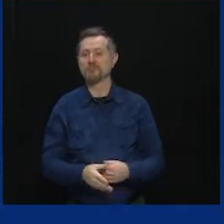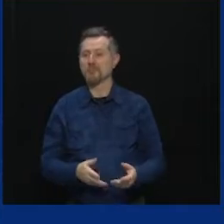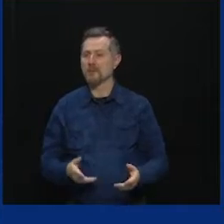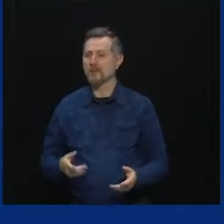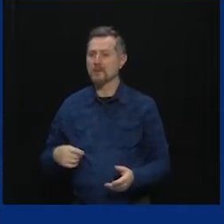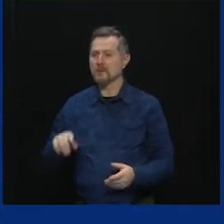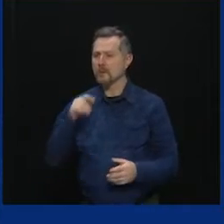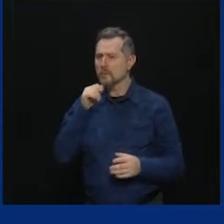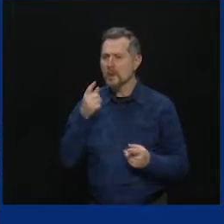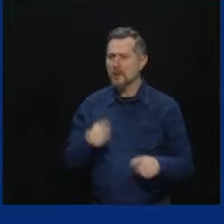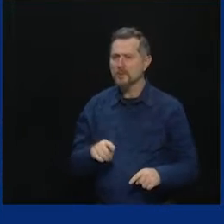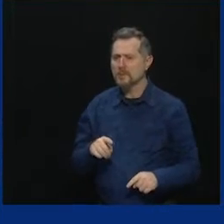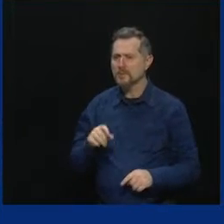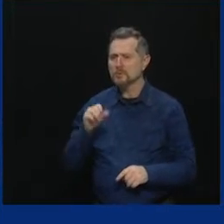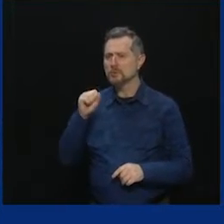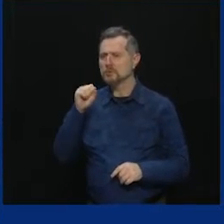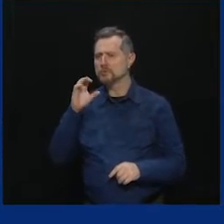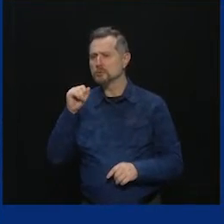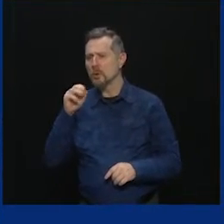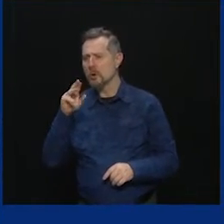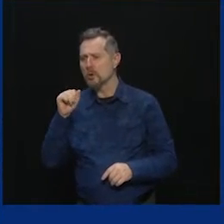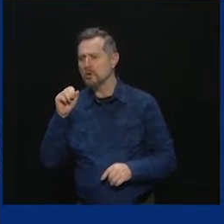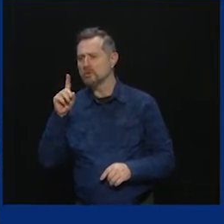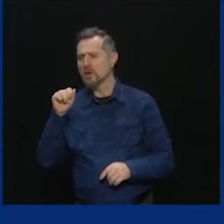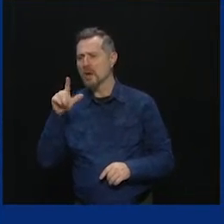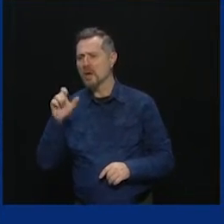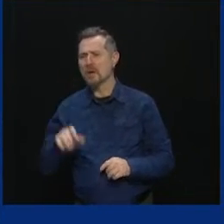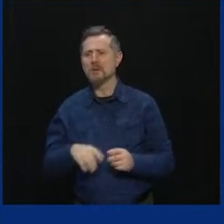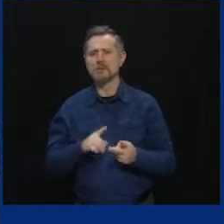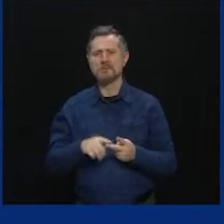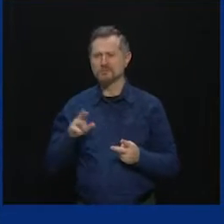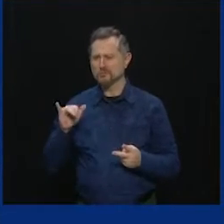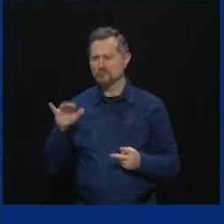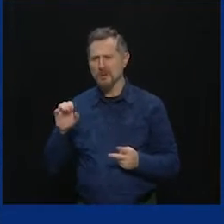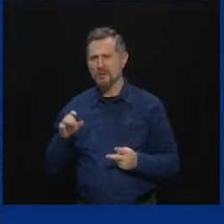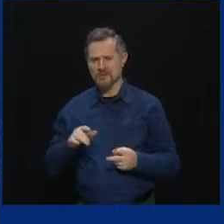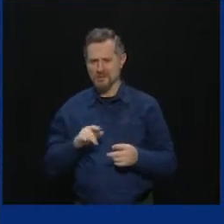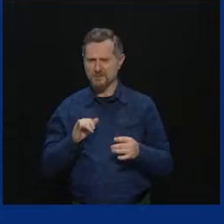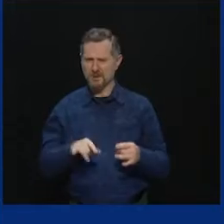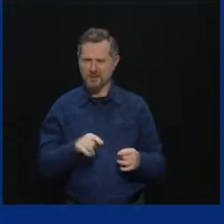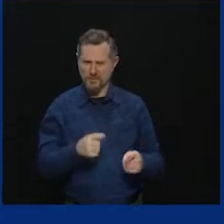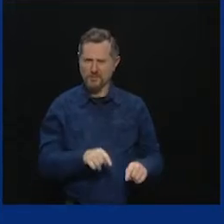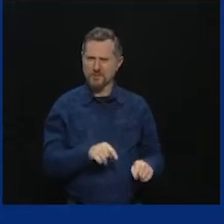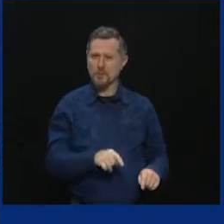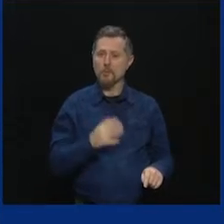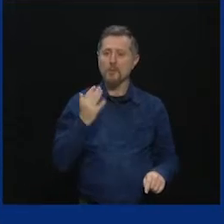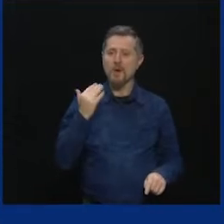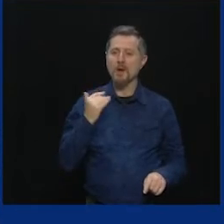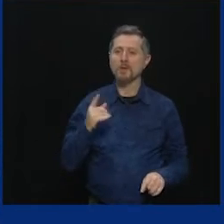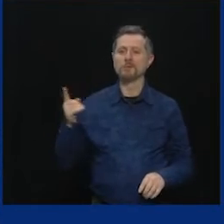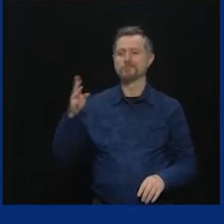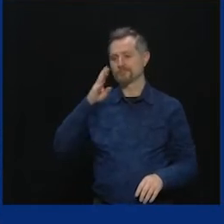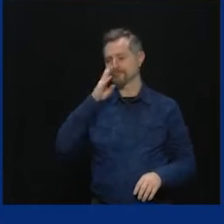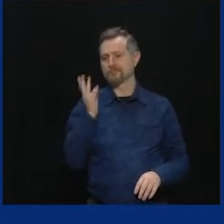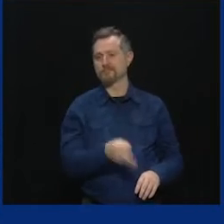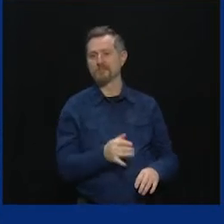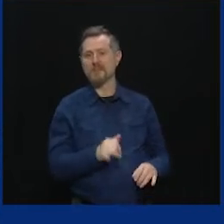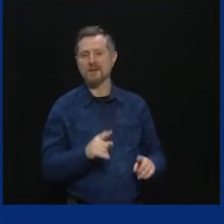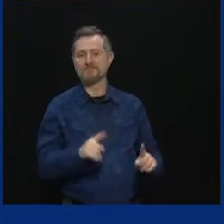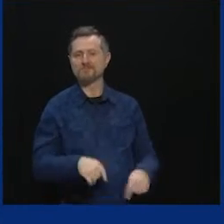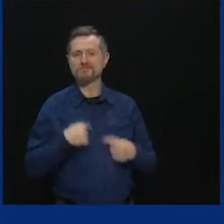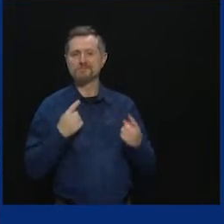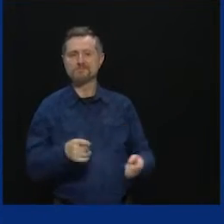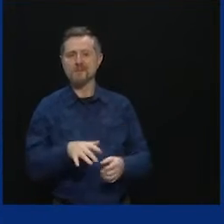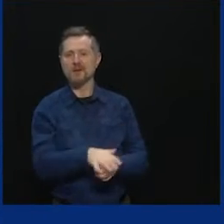Rye and come straight here. Why? Because we are the people who deal with the most historical, complex trauma, and we